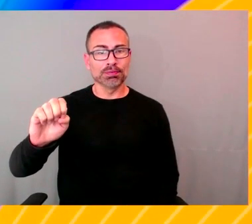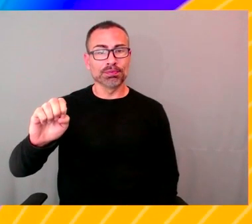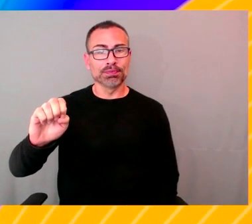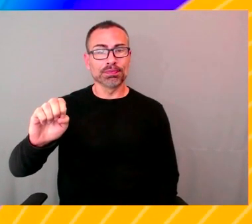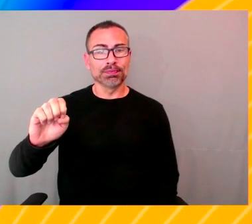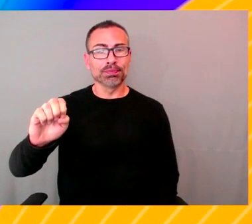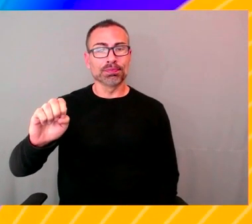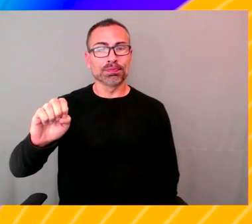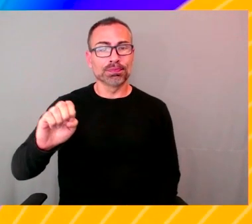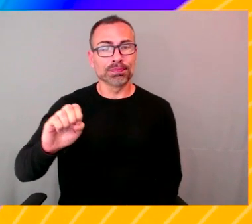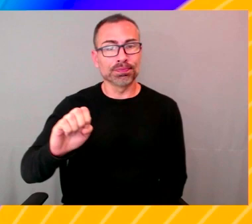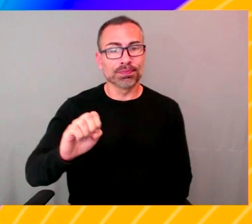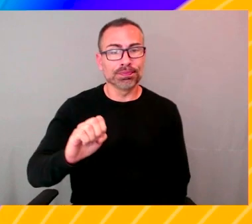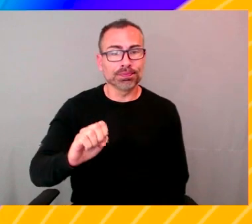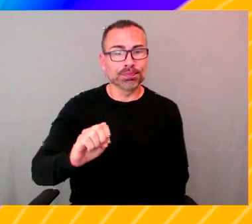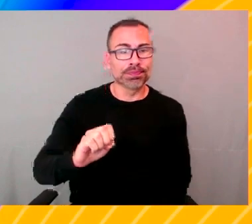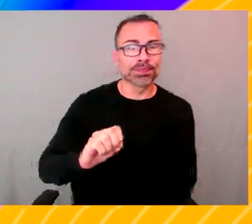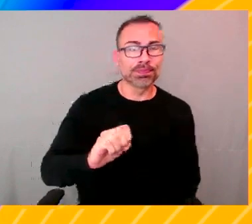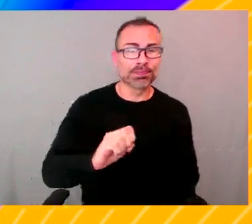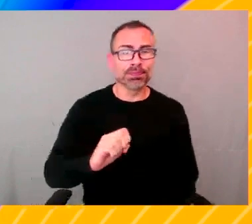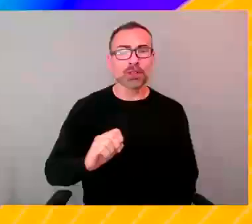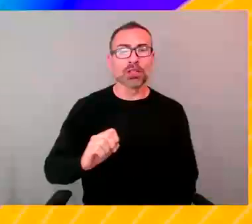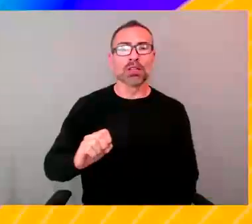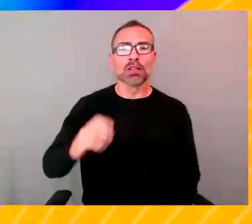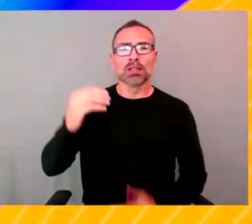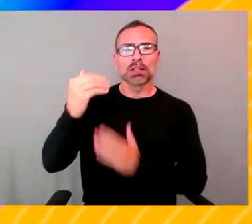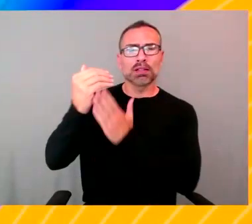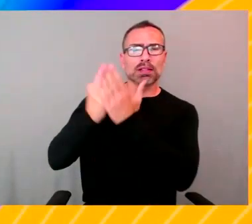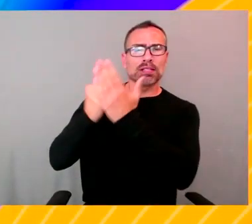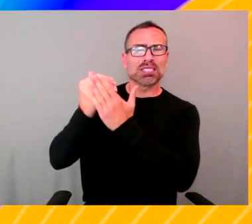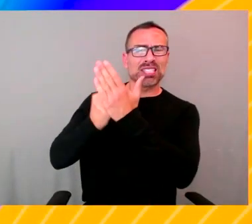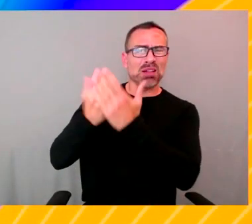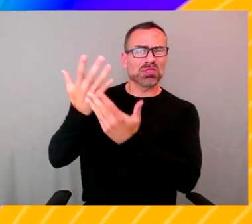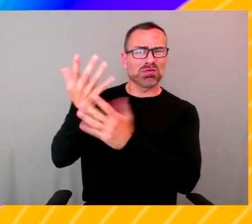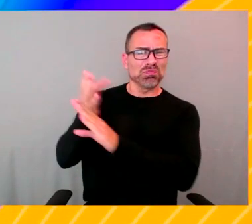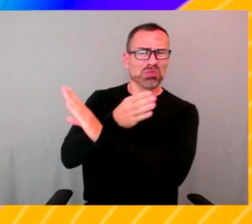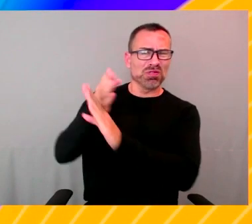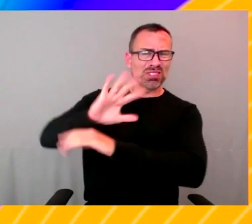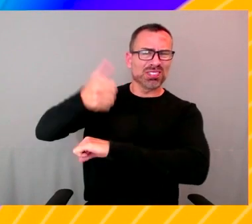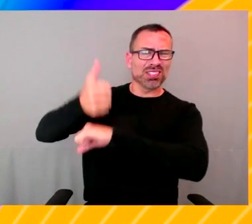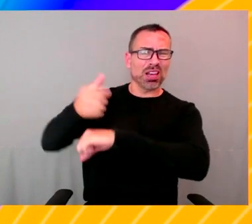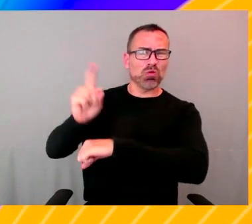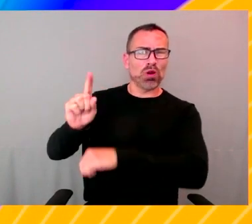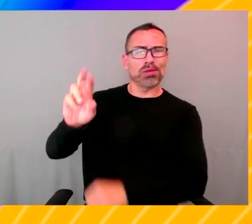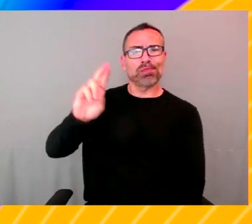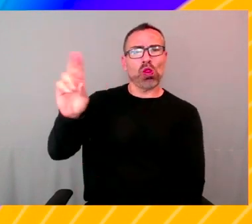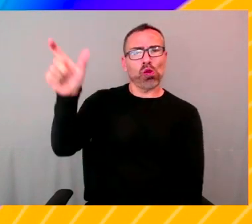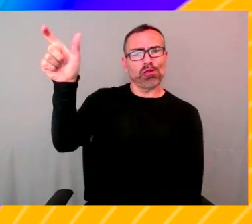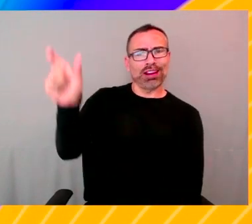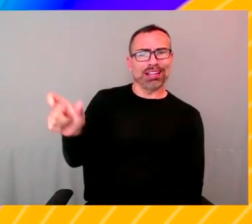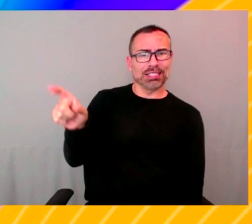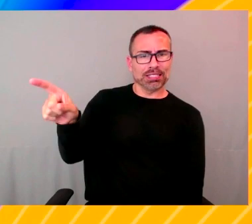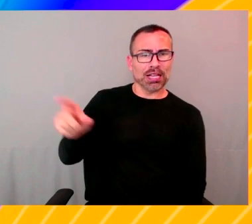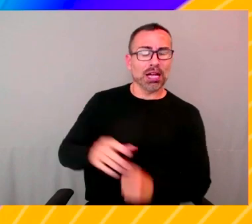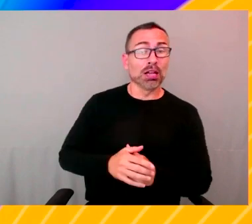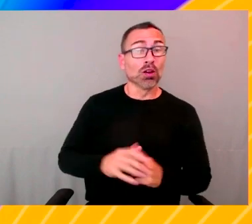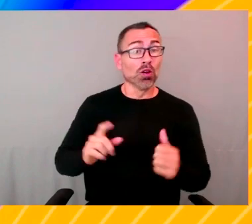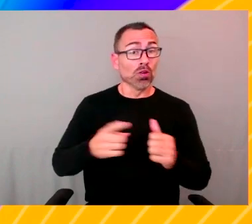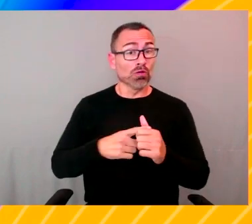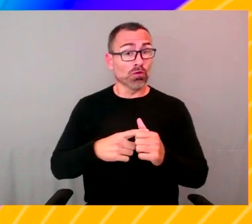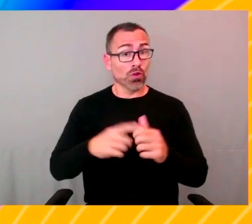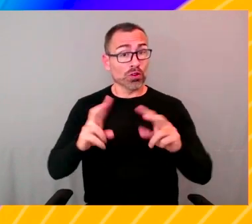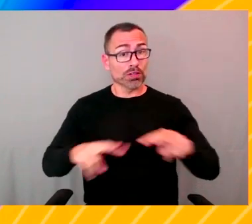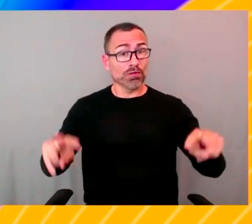that I defined earlier. So first, I'm going to filter some values to remove null values in a field